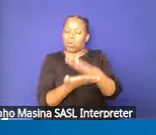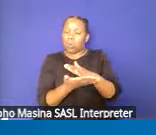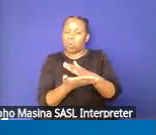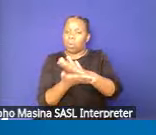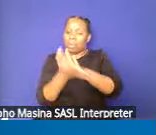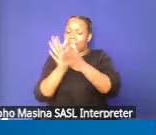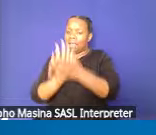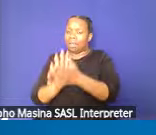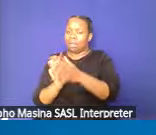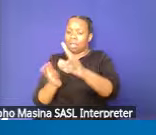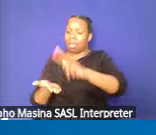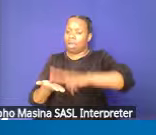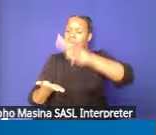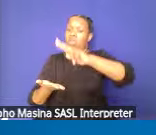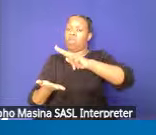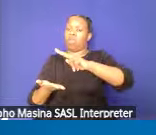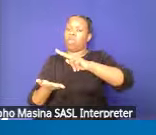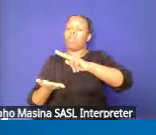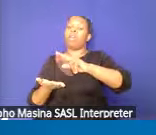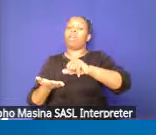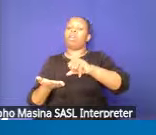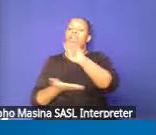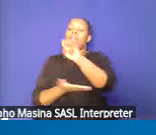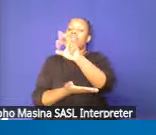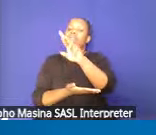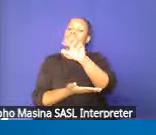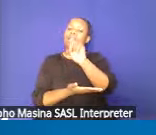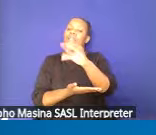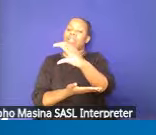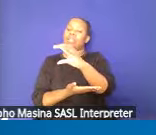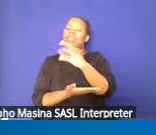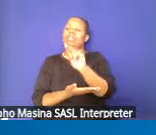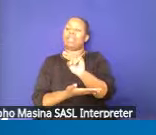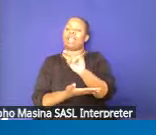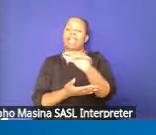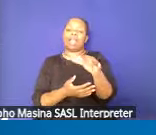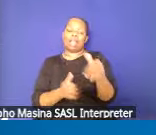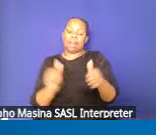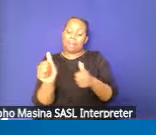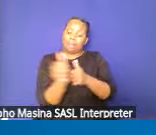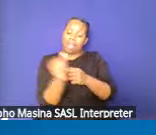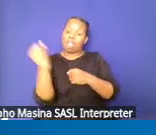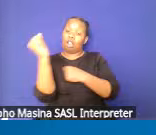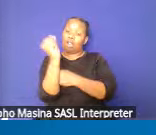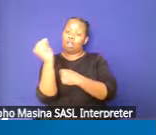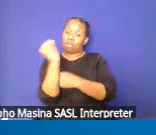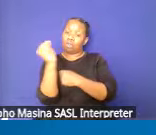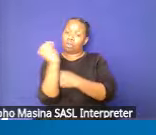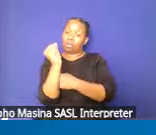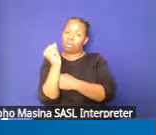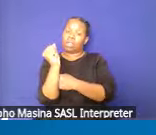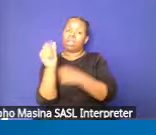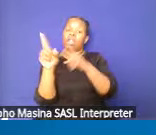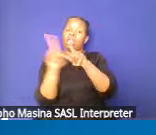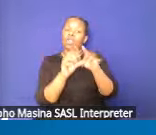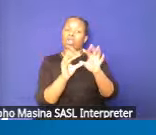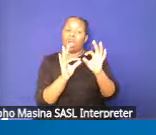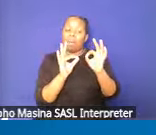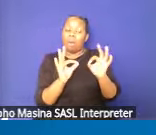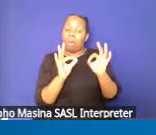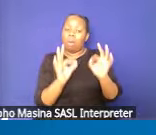SARS, and basically back office support, how to have proper systems in place as a